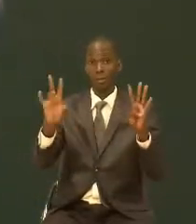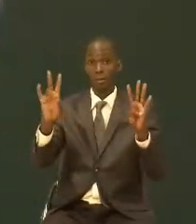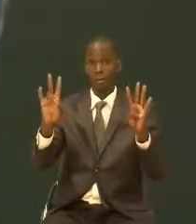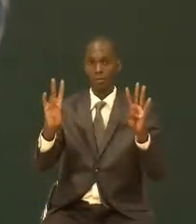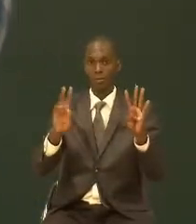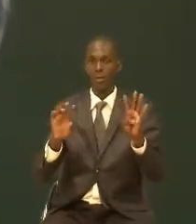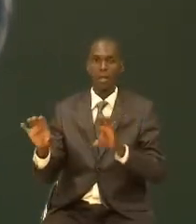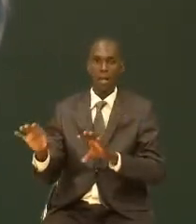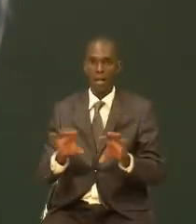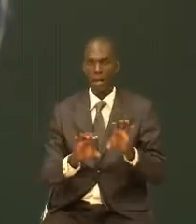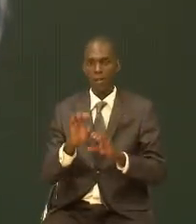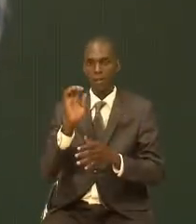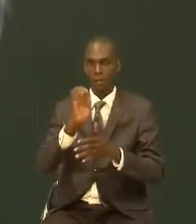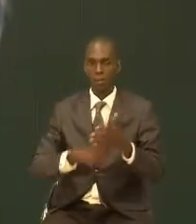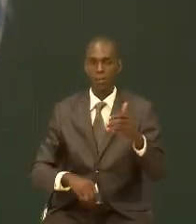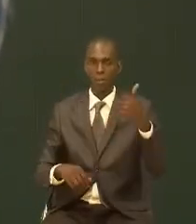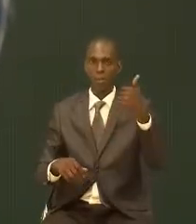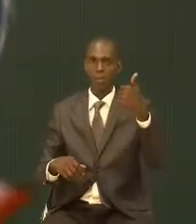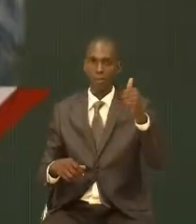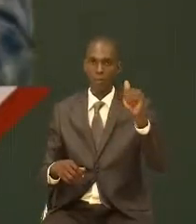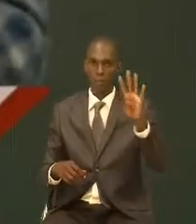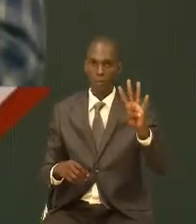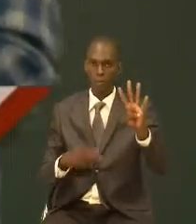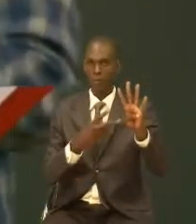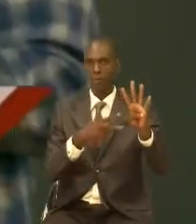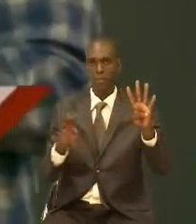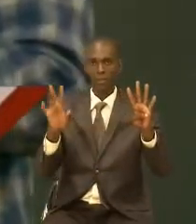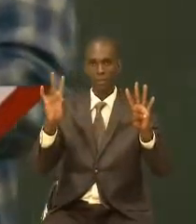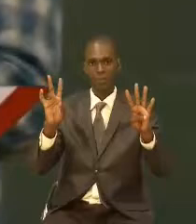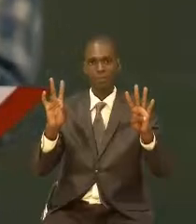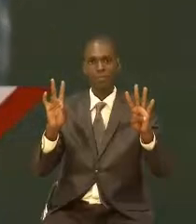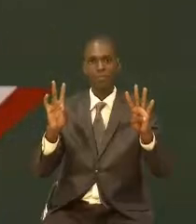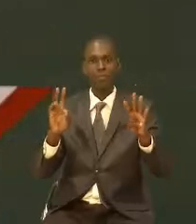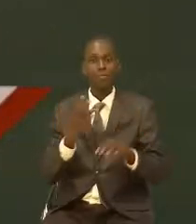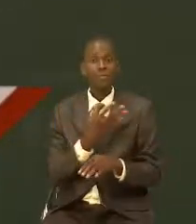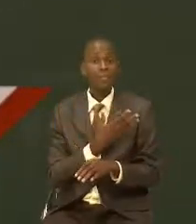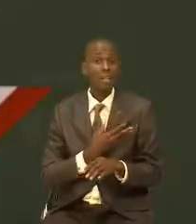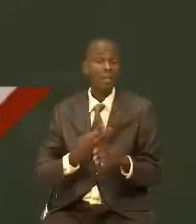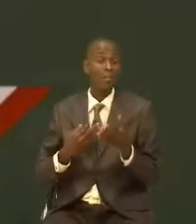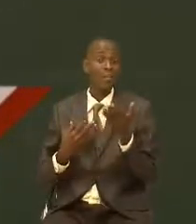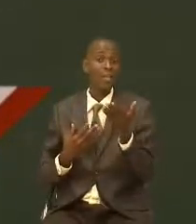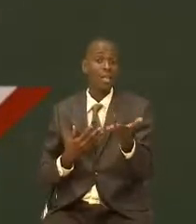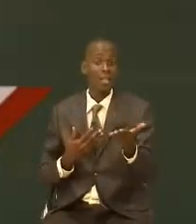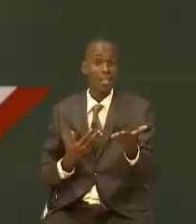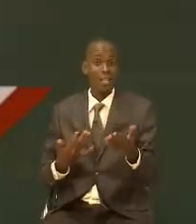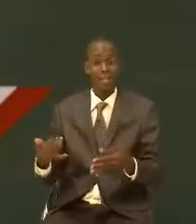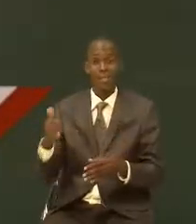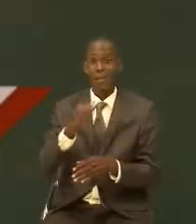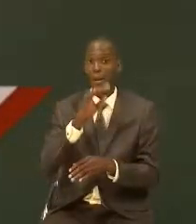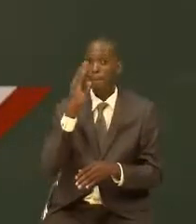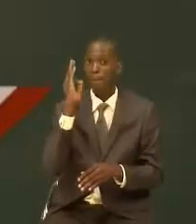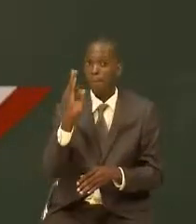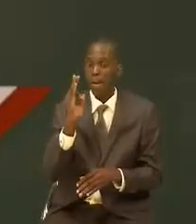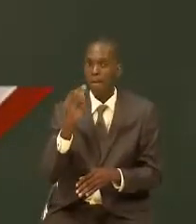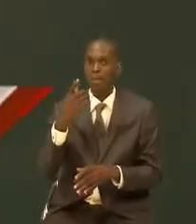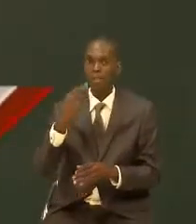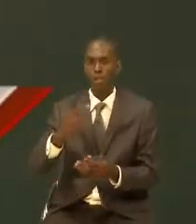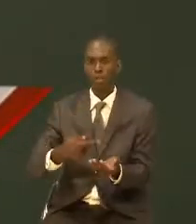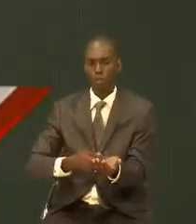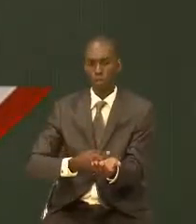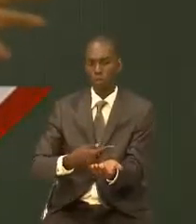Acts chapter 14, verse 7, and there they preached the gospel. That's the word right